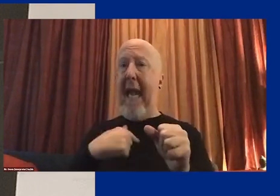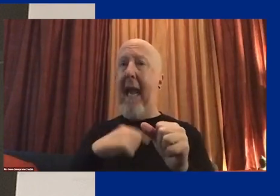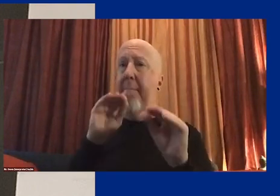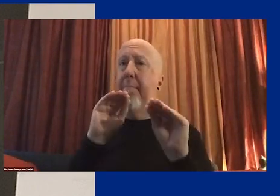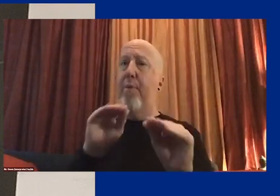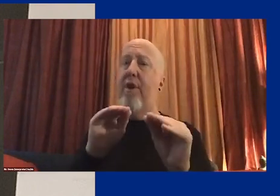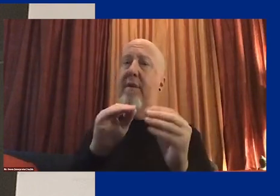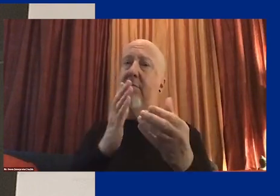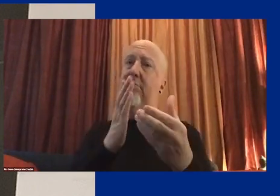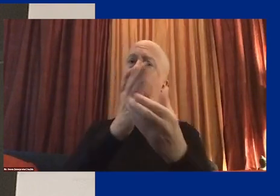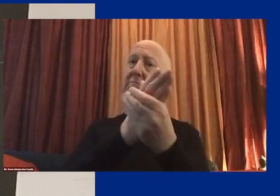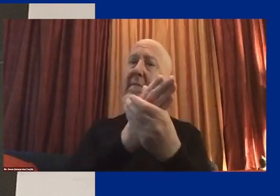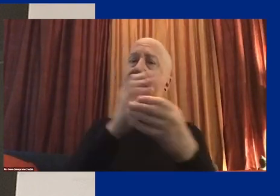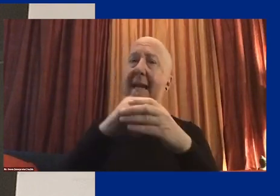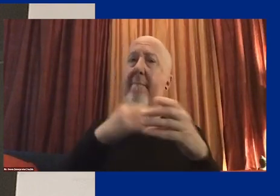wishes are known ahead of time?